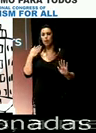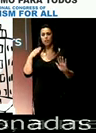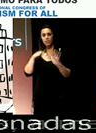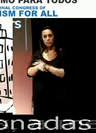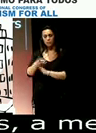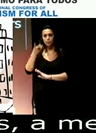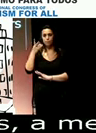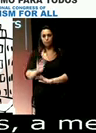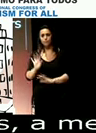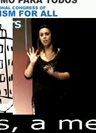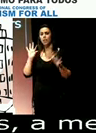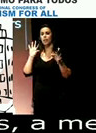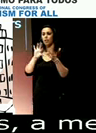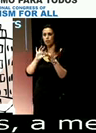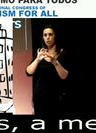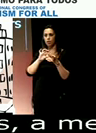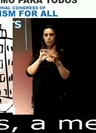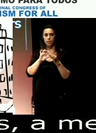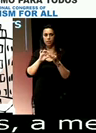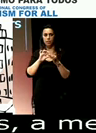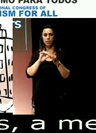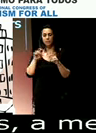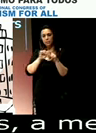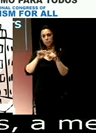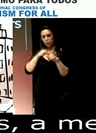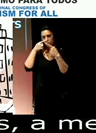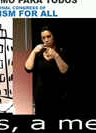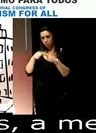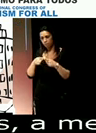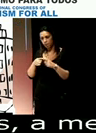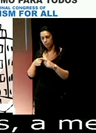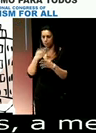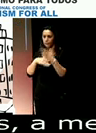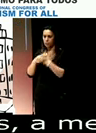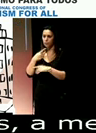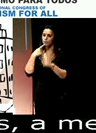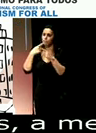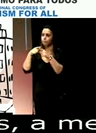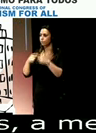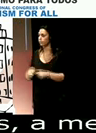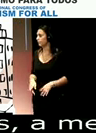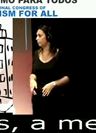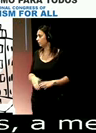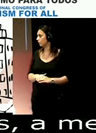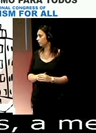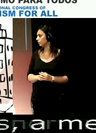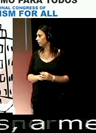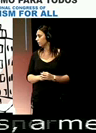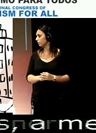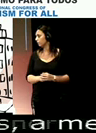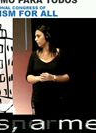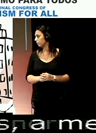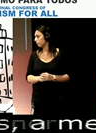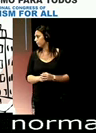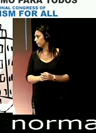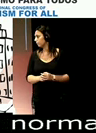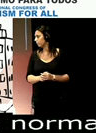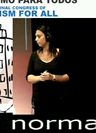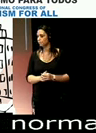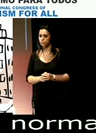disability. Accessibility has always been summed up to the use of the logo with the man in